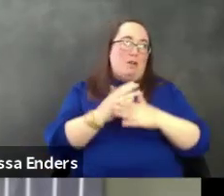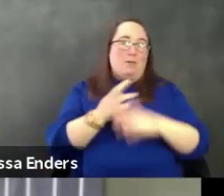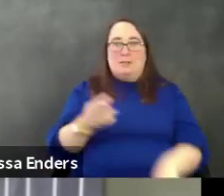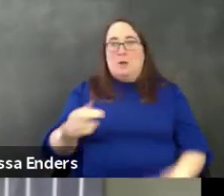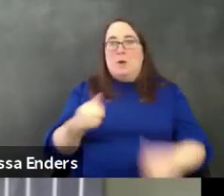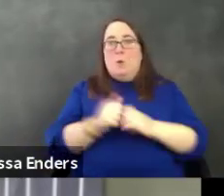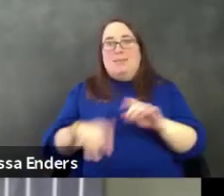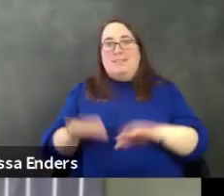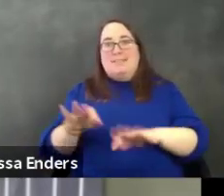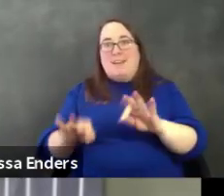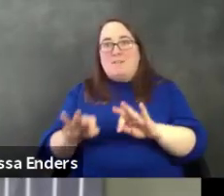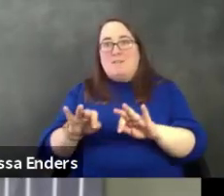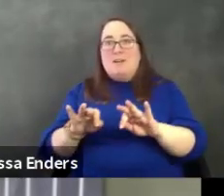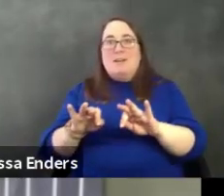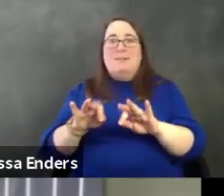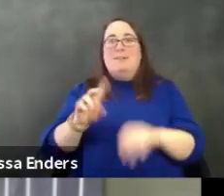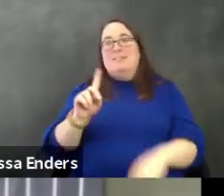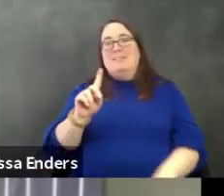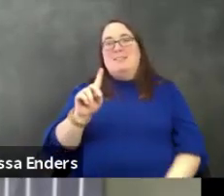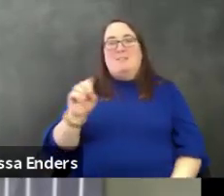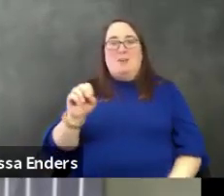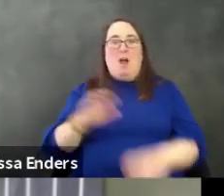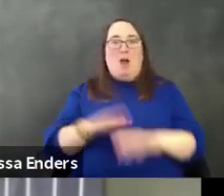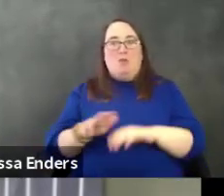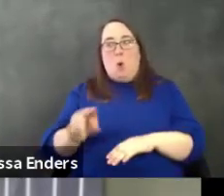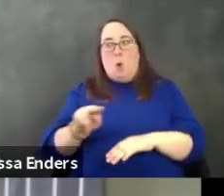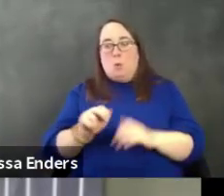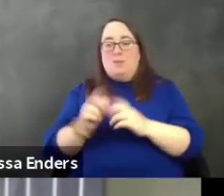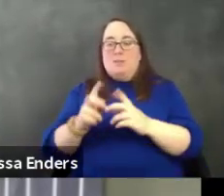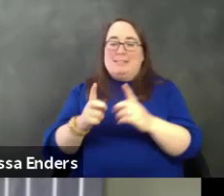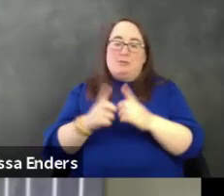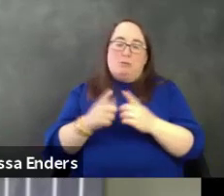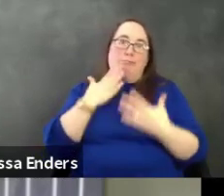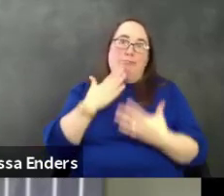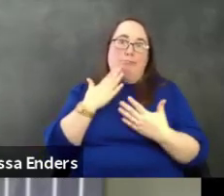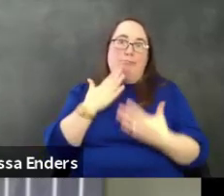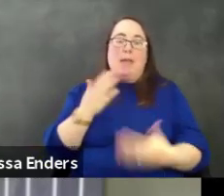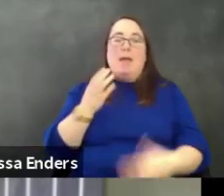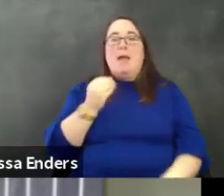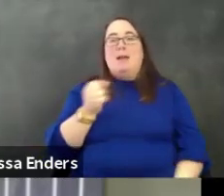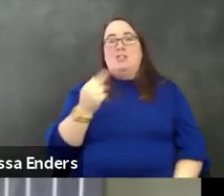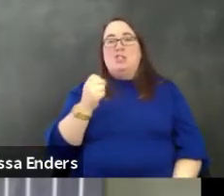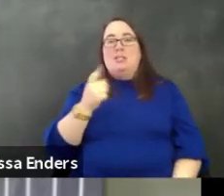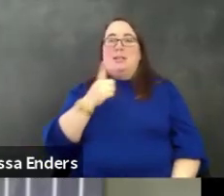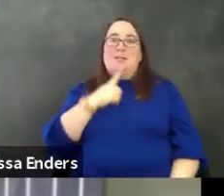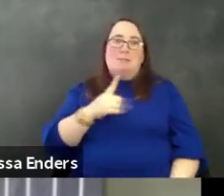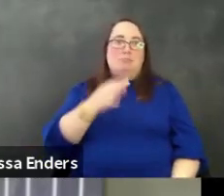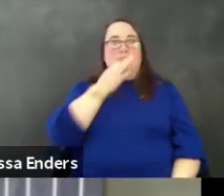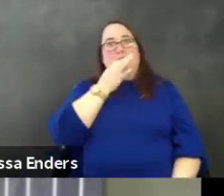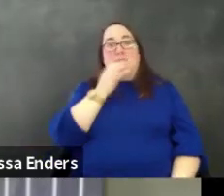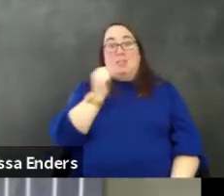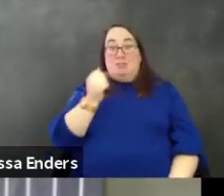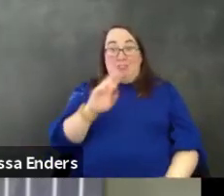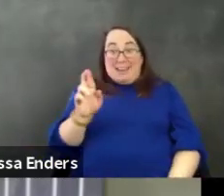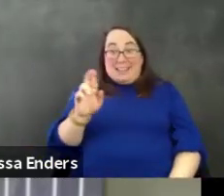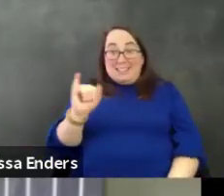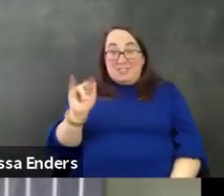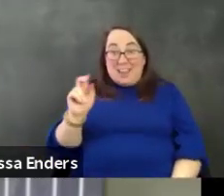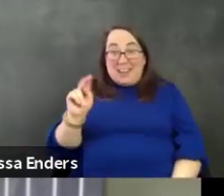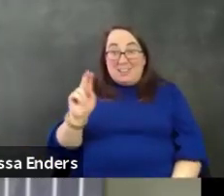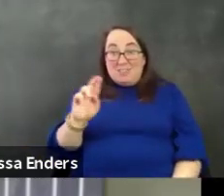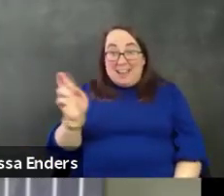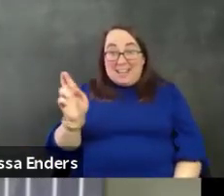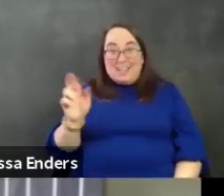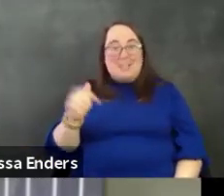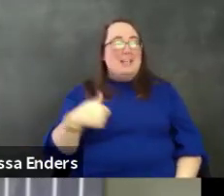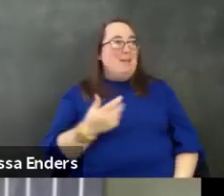discovery on her own with her district and is just so generous with that. And she is a pro. So Jen, are you there? I